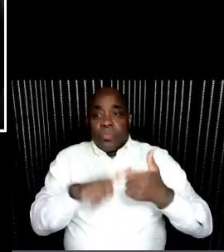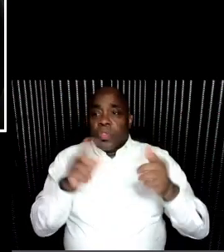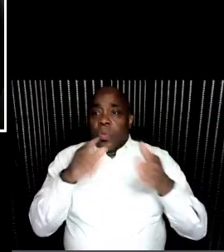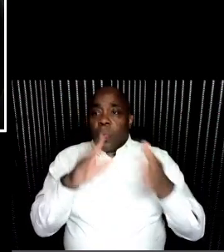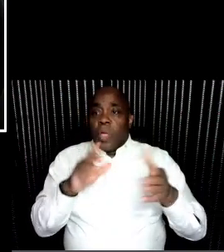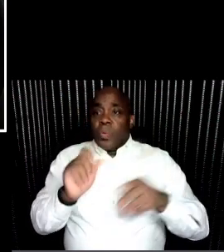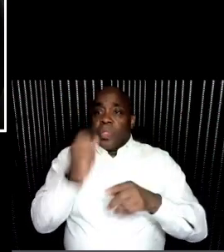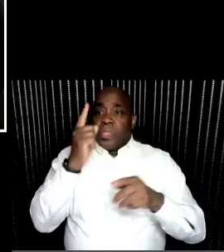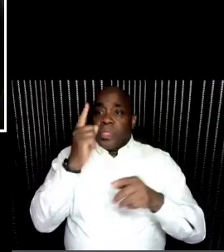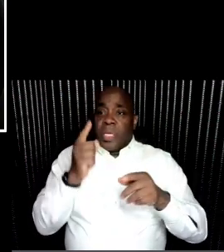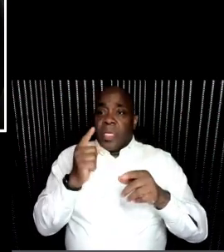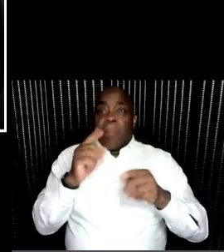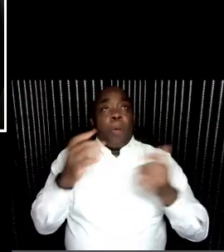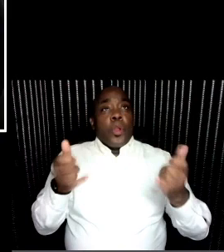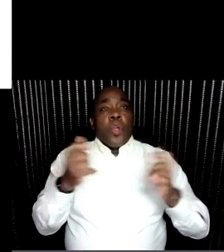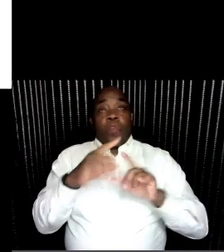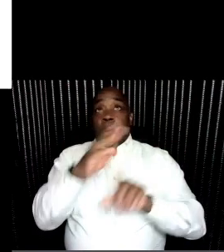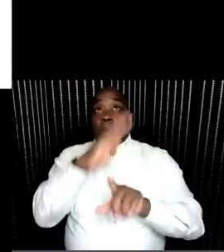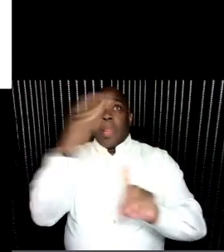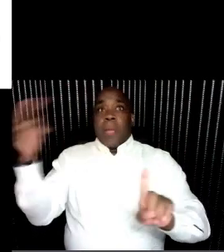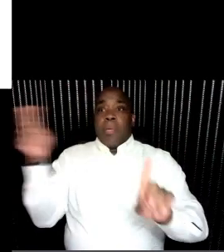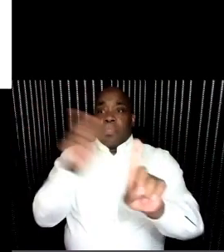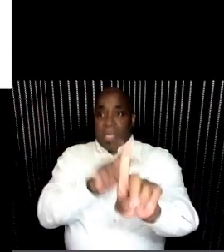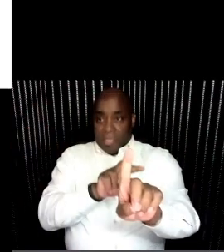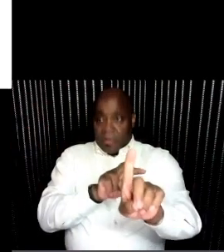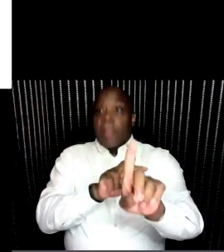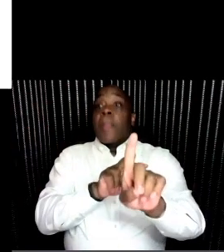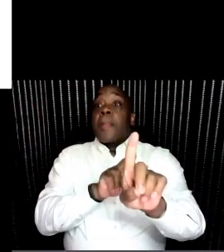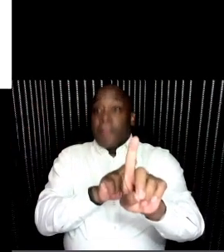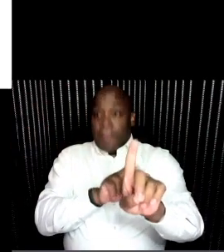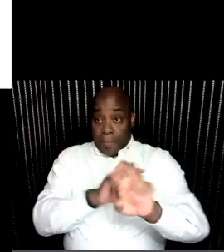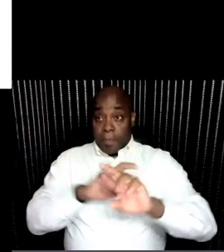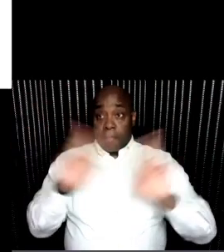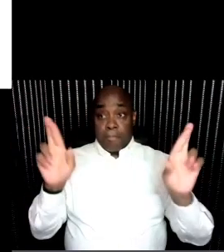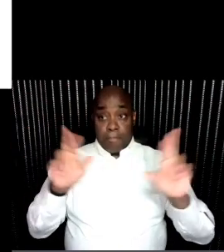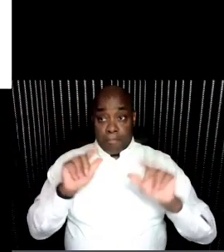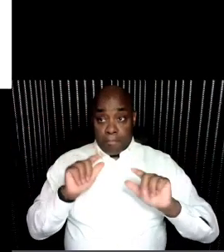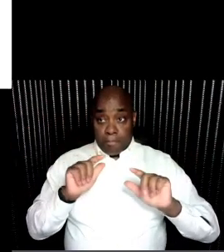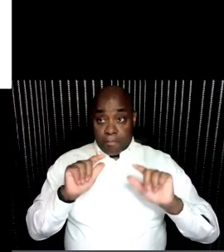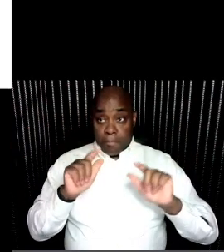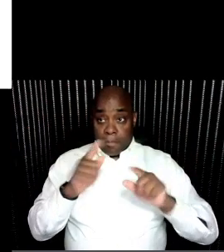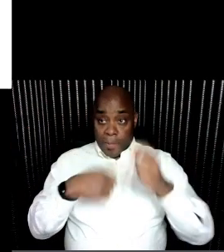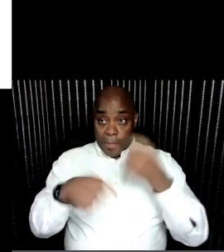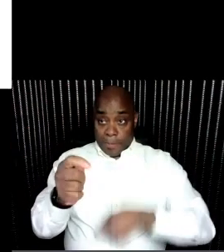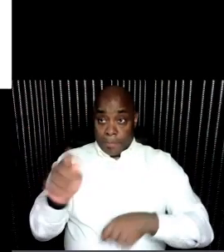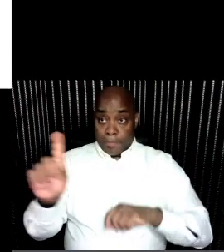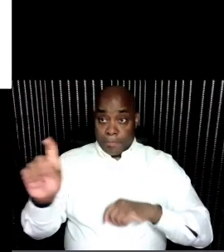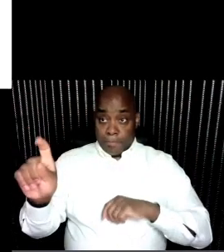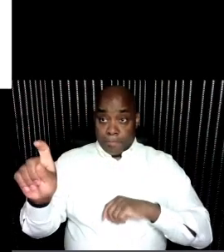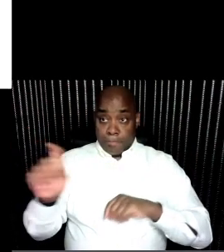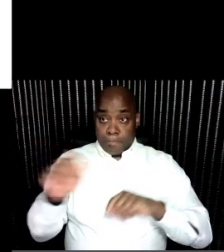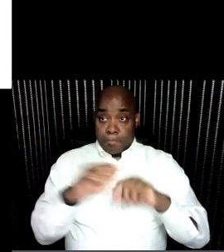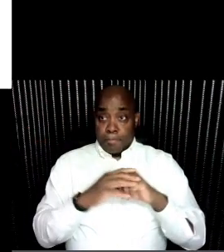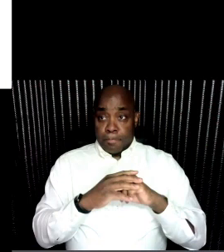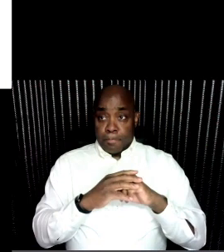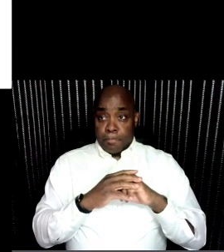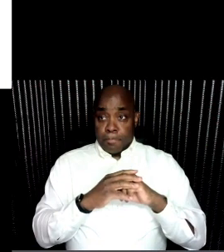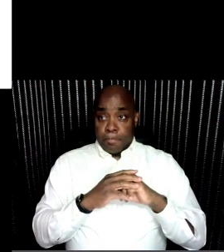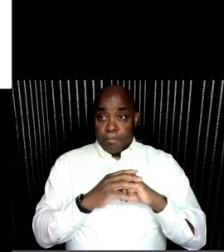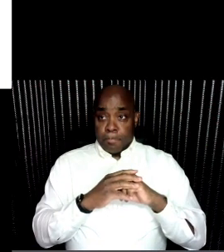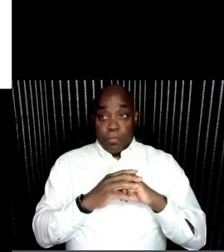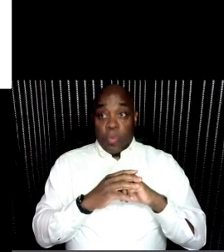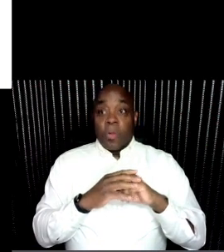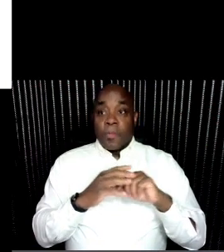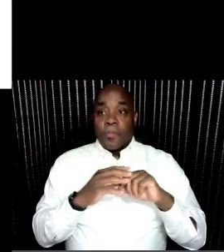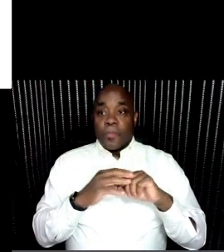Black perspective. And in the work that she did to do that, I like to call attention to the fact that much of that work was grassroots, it was from the